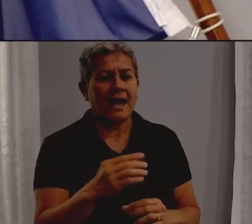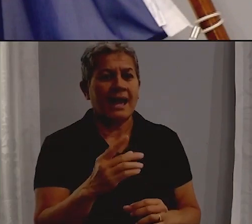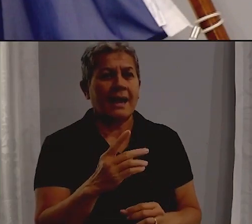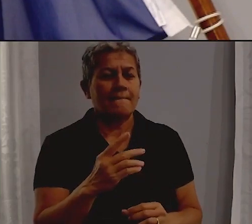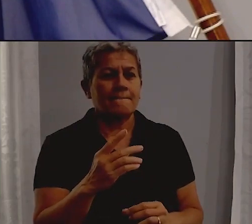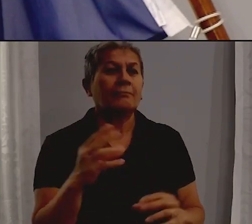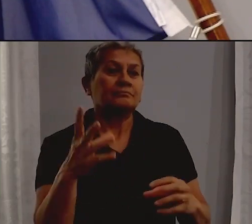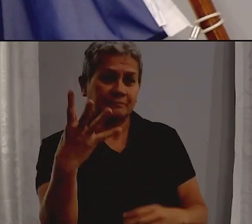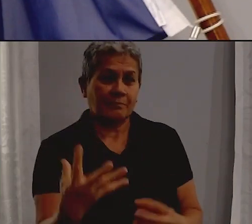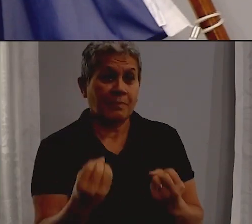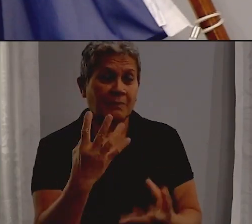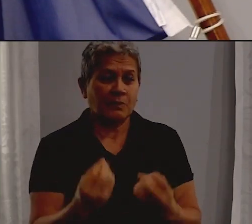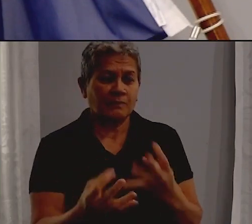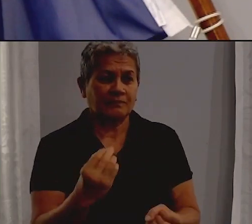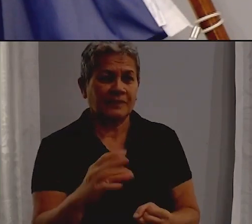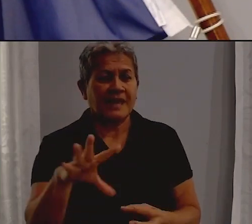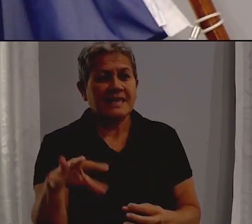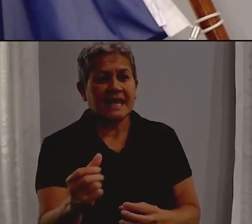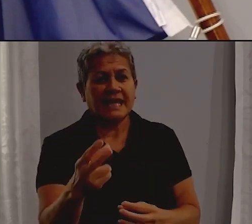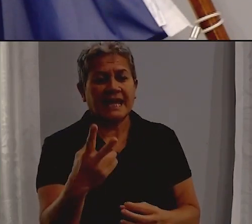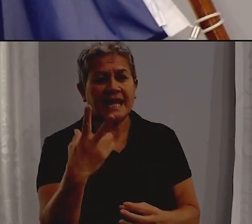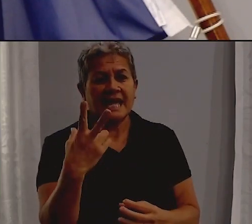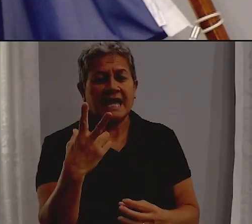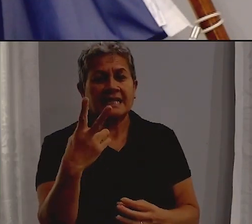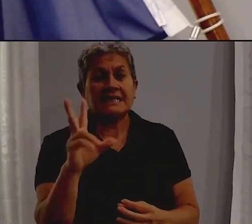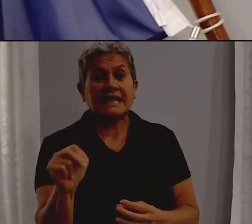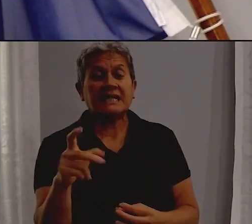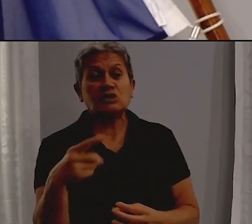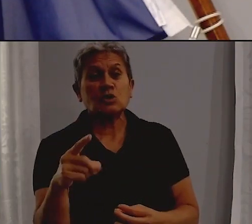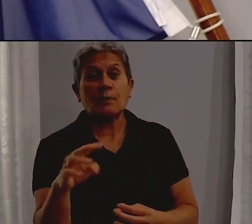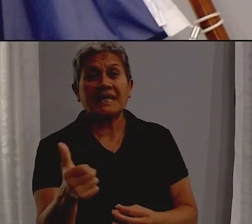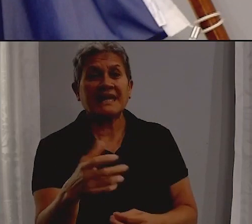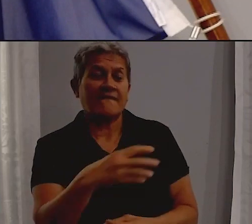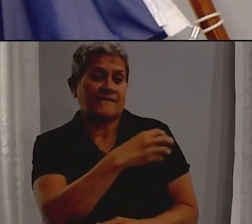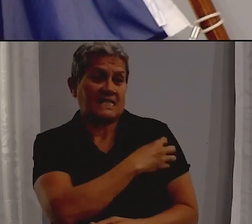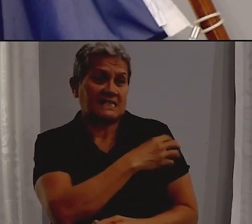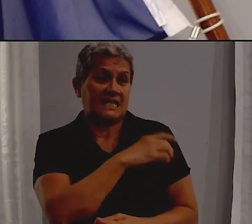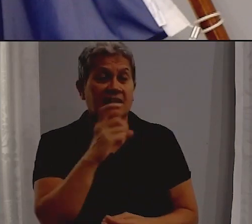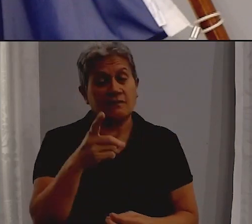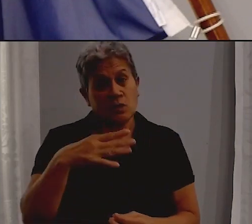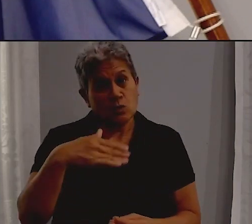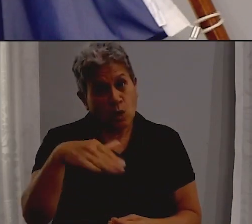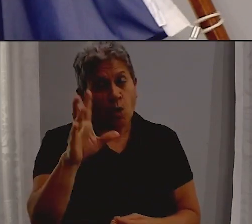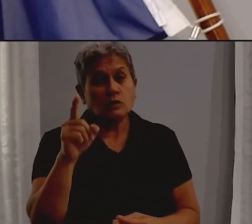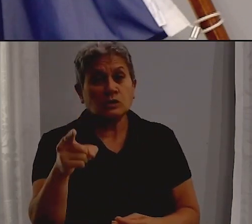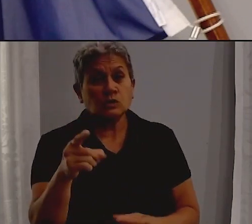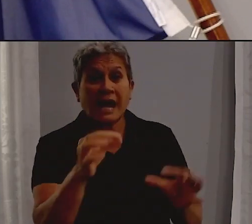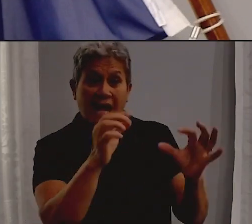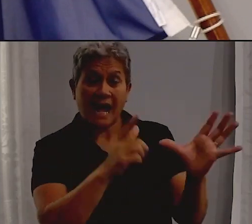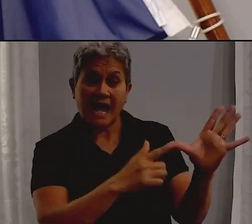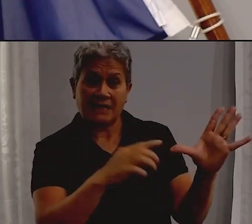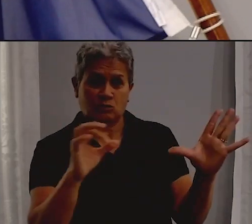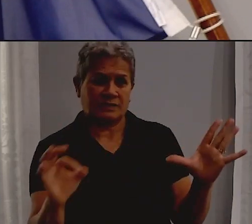and undergo a rapid antigen test before departure. The other Pāinua are a separate bubble,